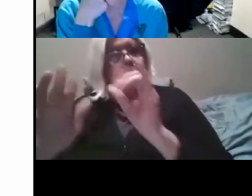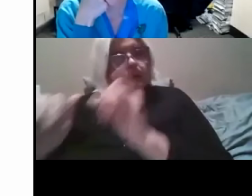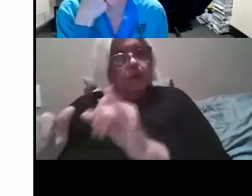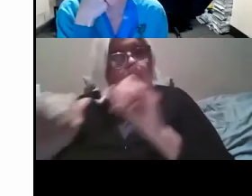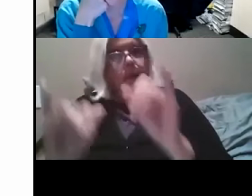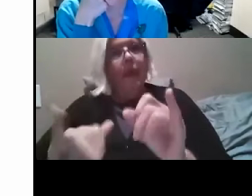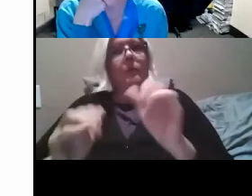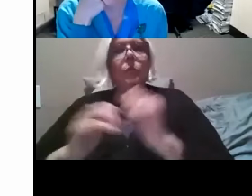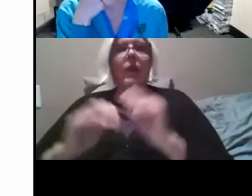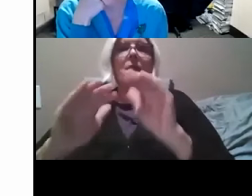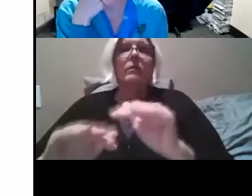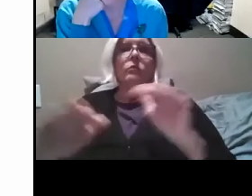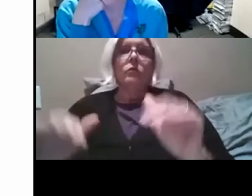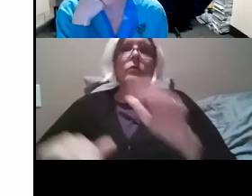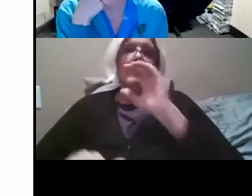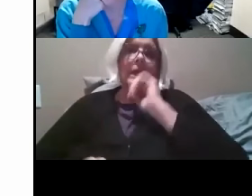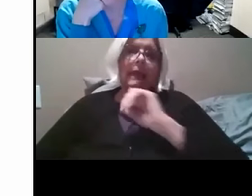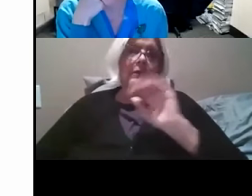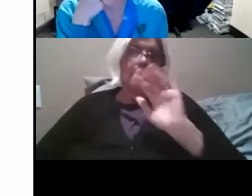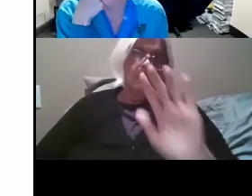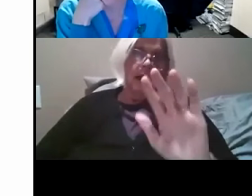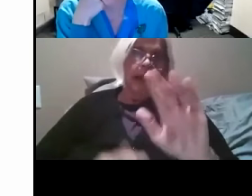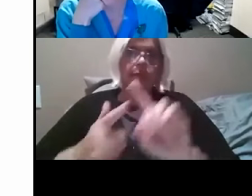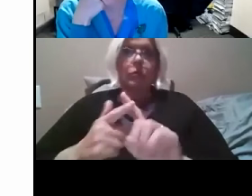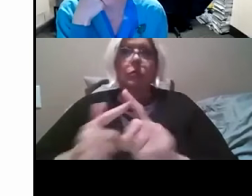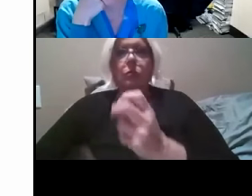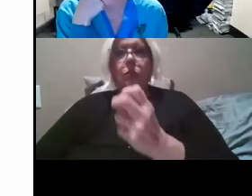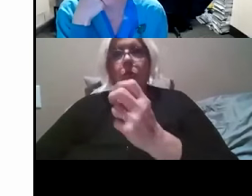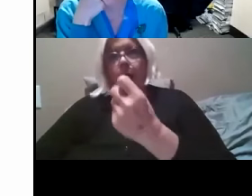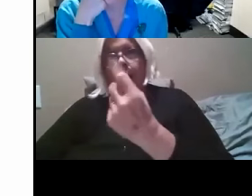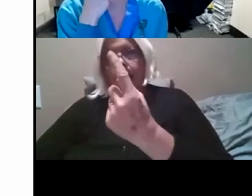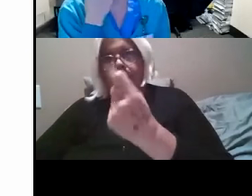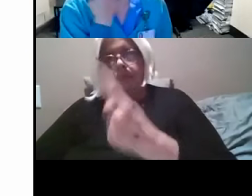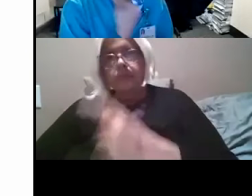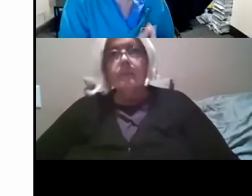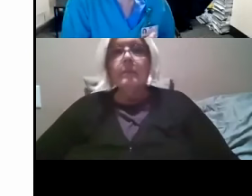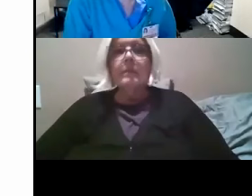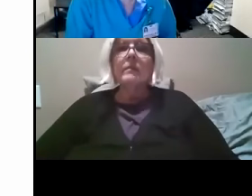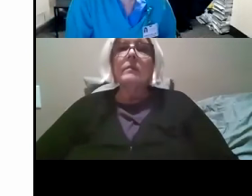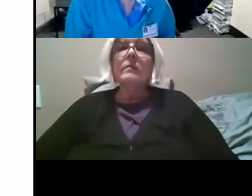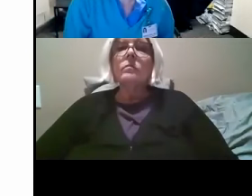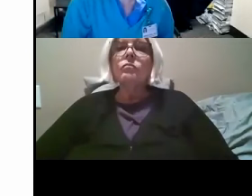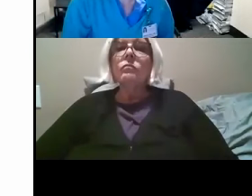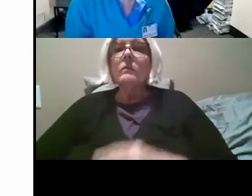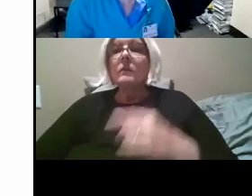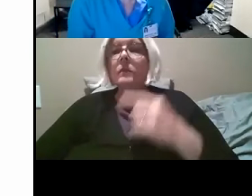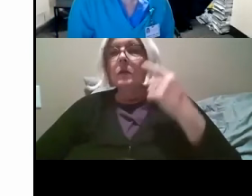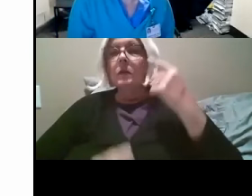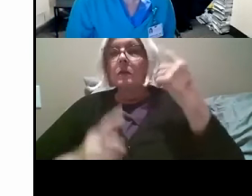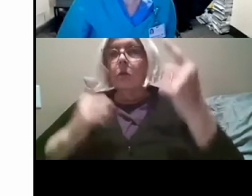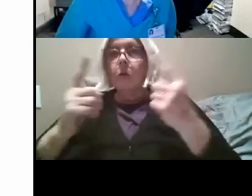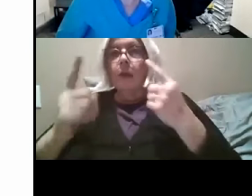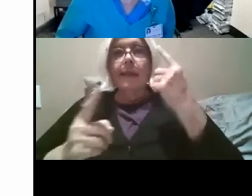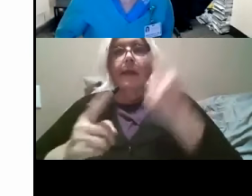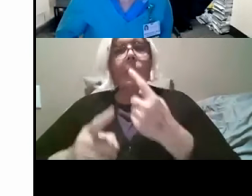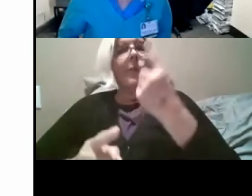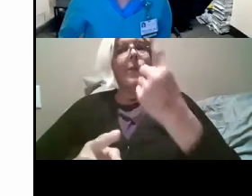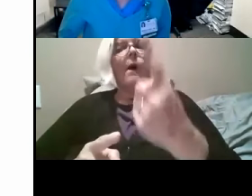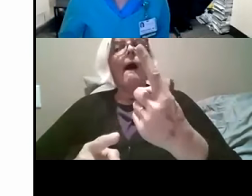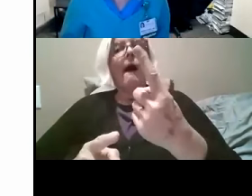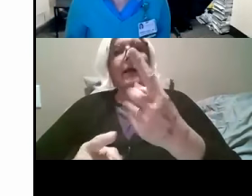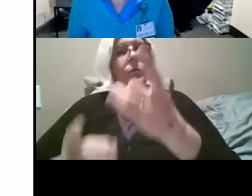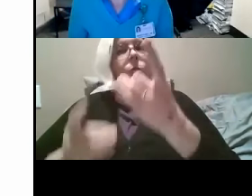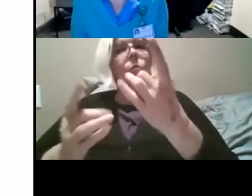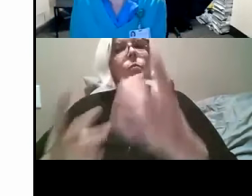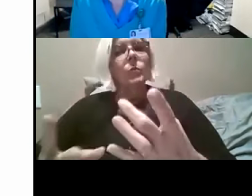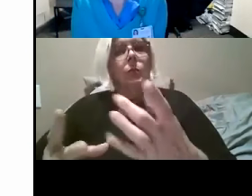What we think about with COVID and what hospitalizes kids with COVID is something called pediatric COVID pneumonia. This can cause the